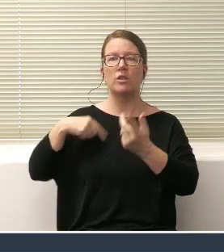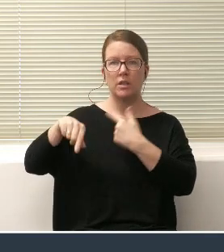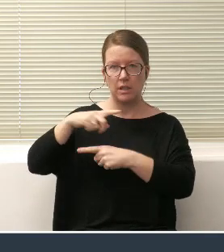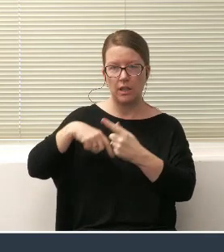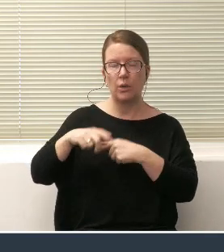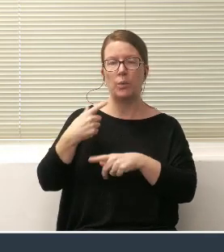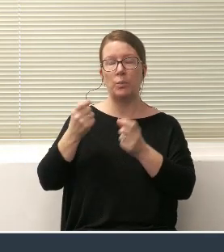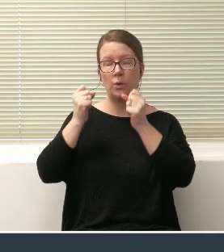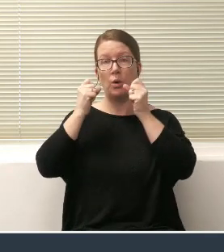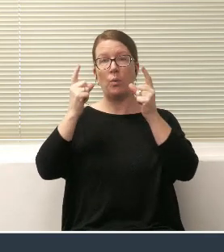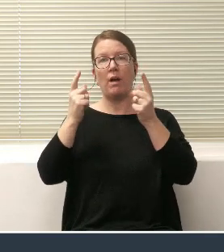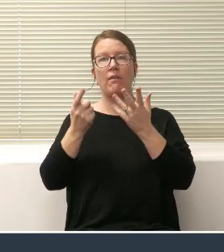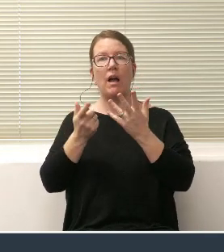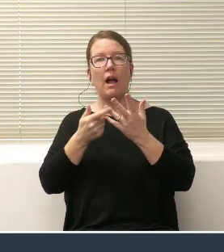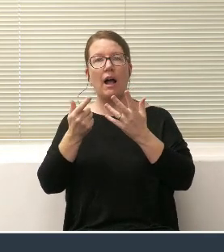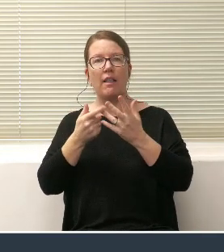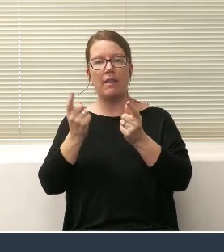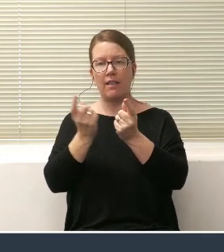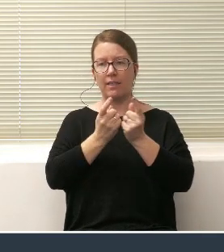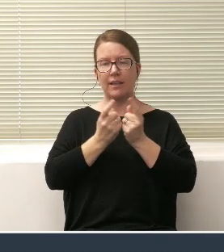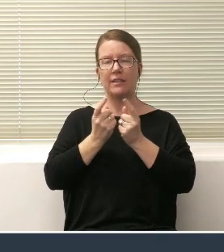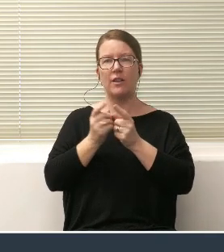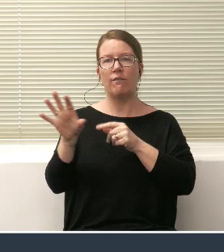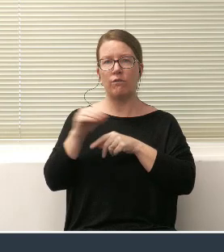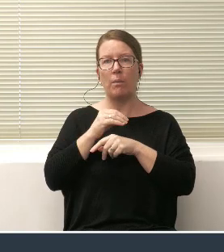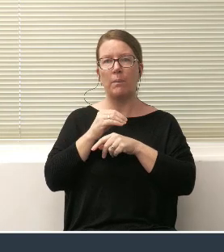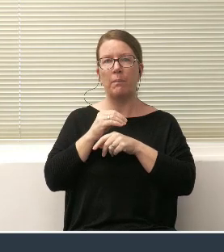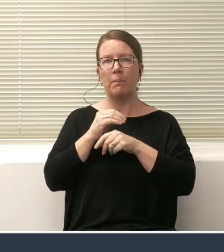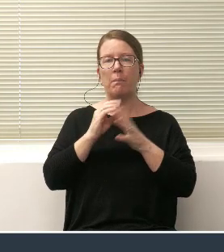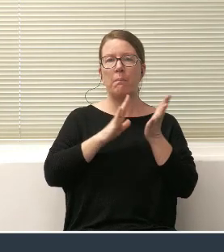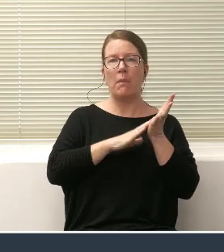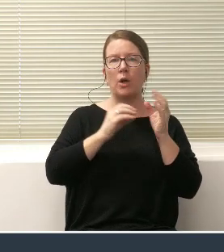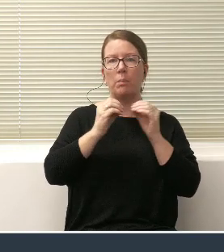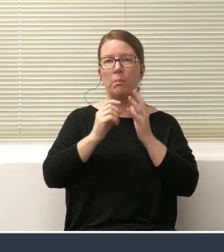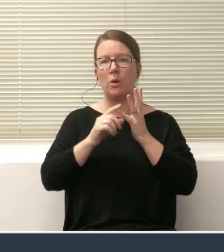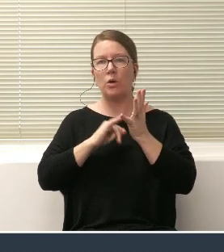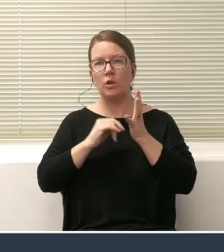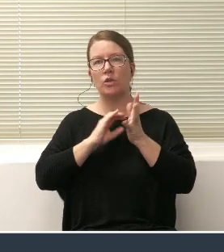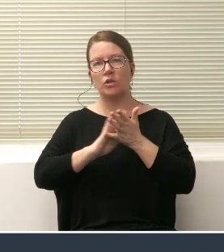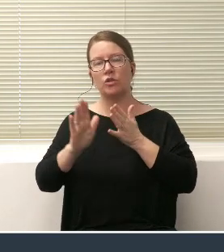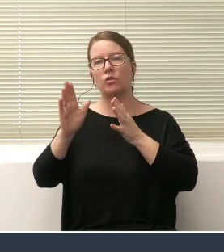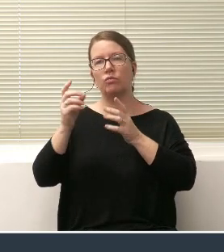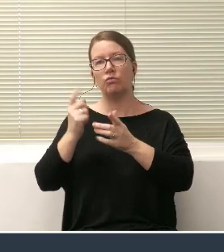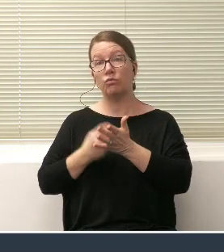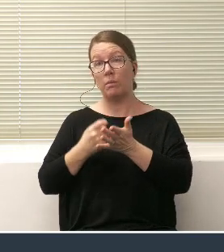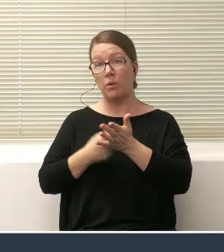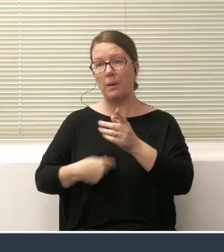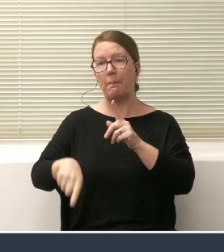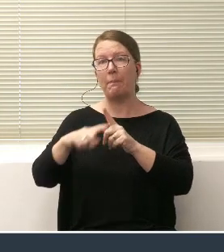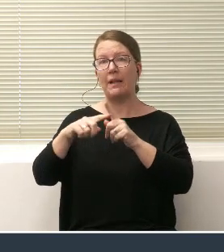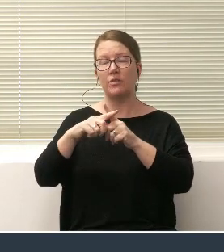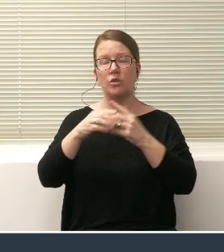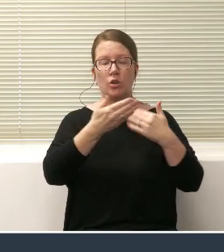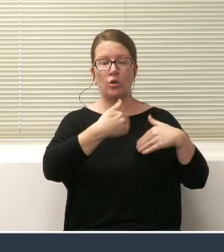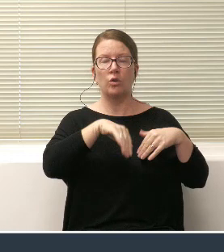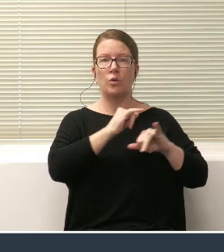are aware of other directions that came out of the Mike Bush report. So that's the majority of that, and then the coastal hazard strategy